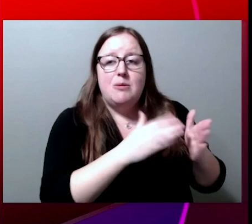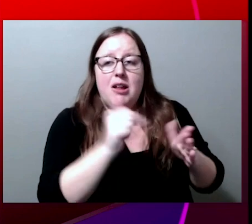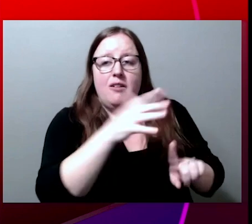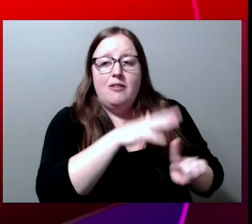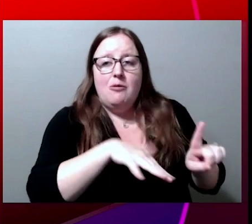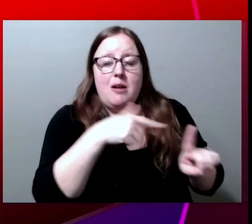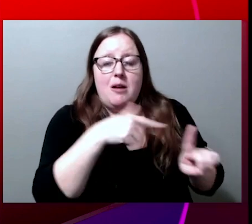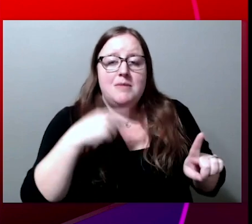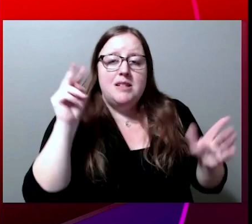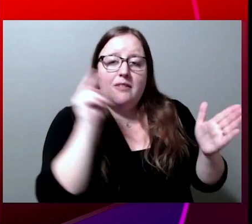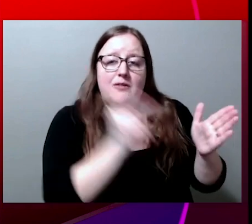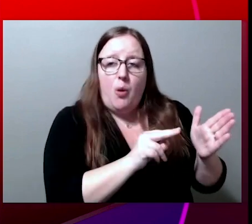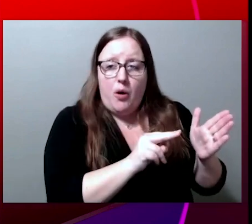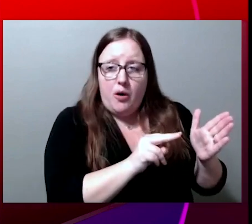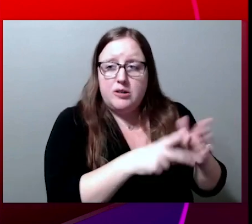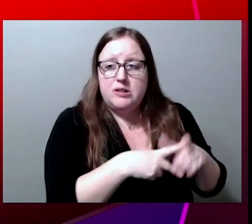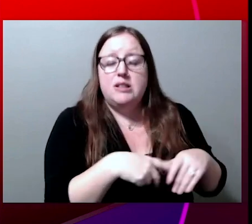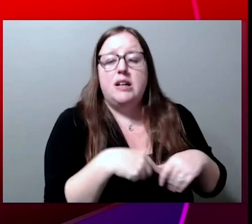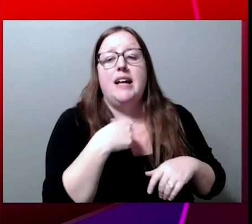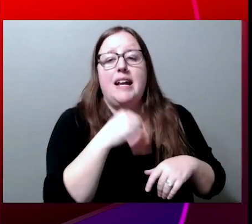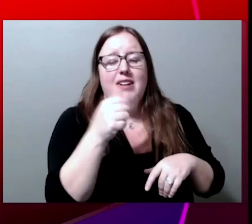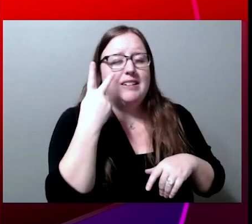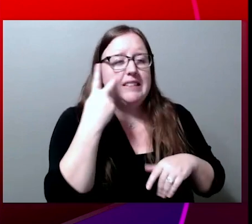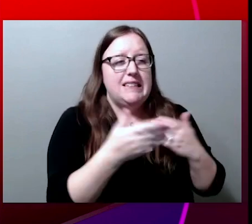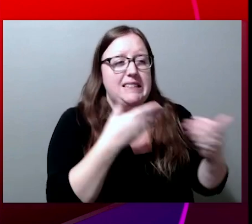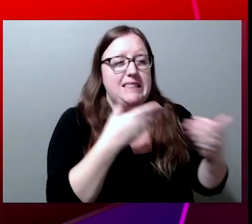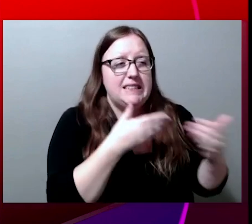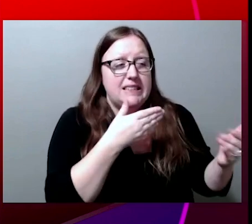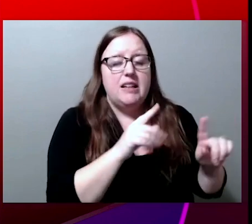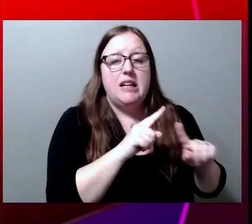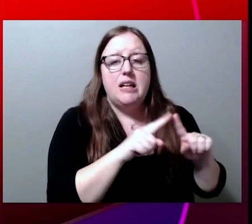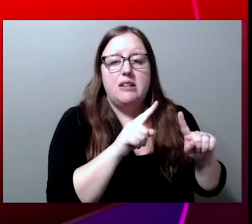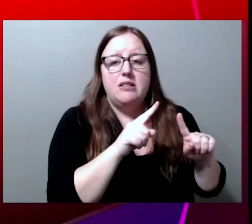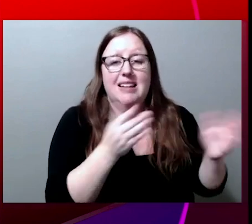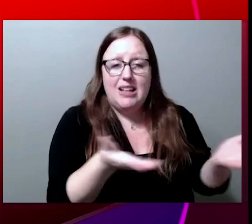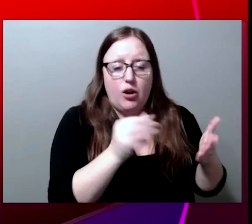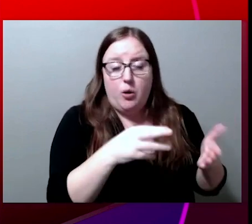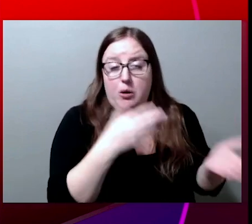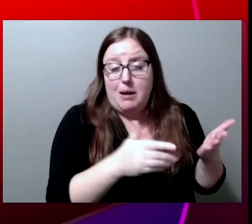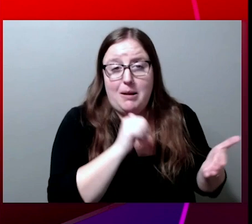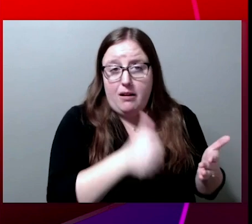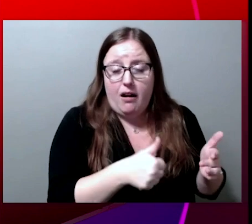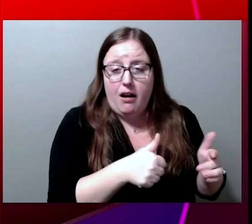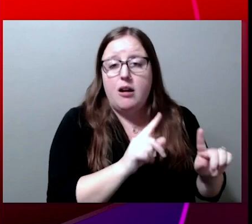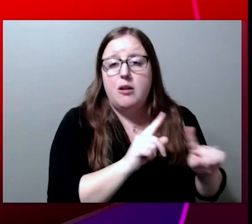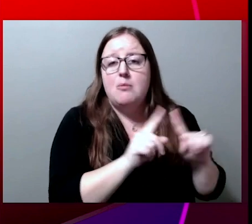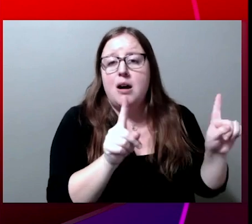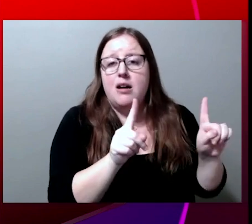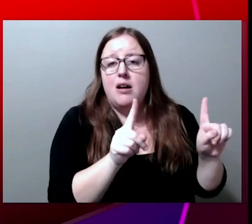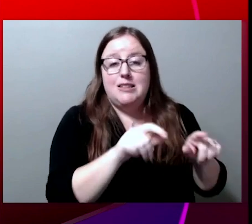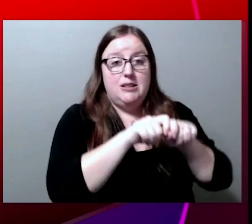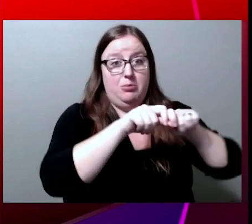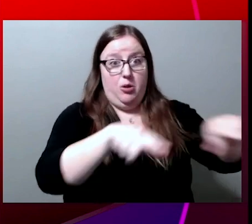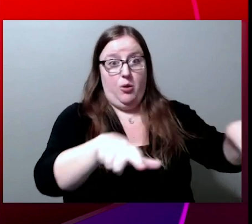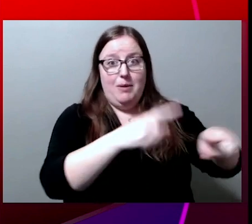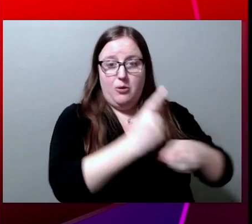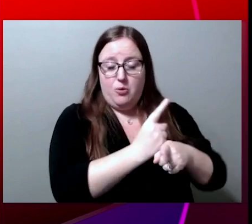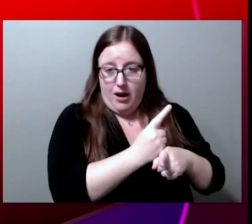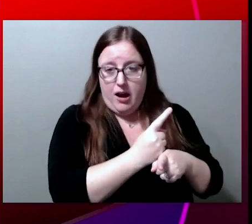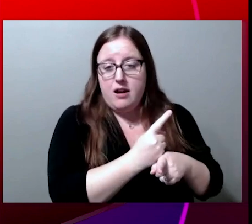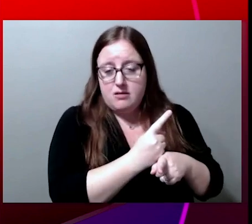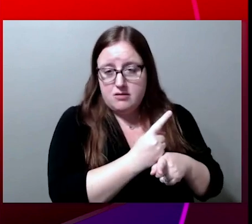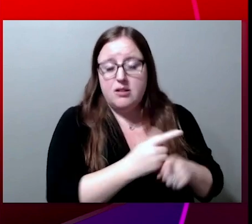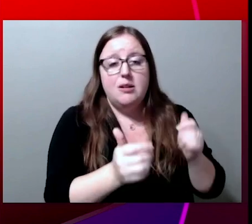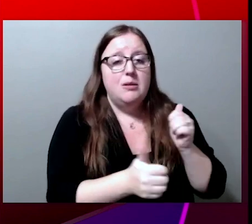and I haven't seen as easily as I have here, or not at all, is deployment, right? Like,